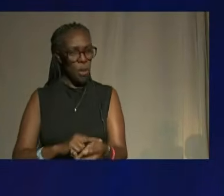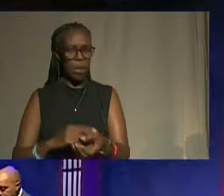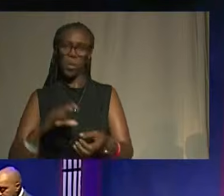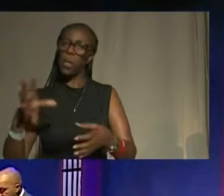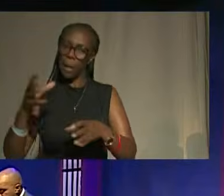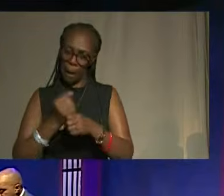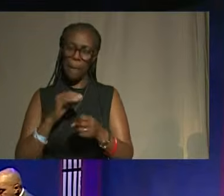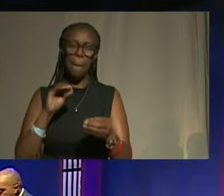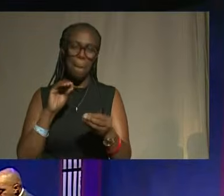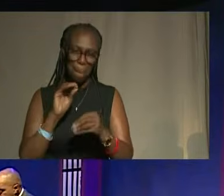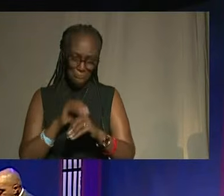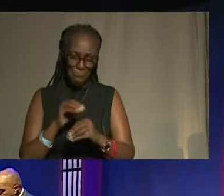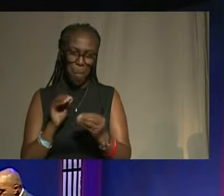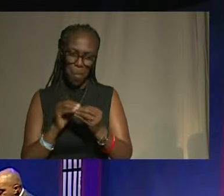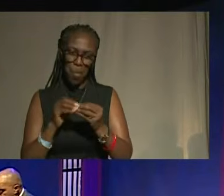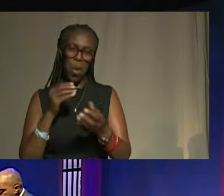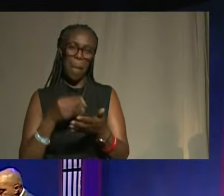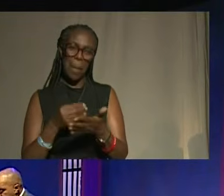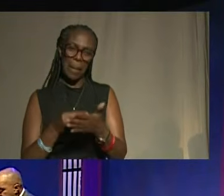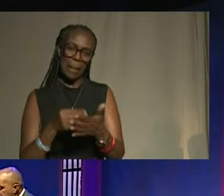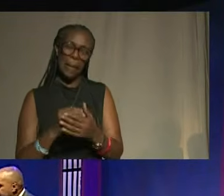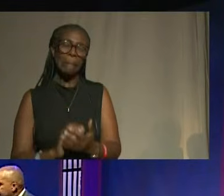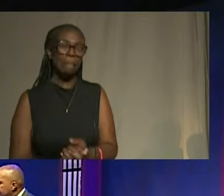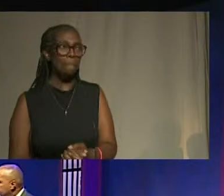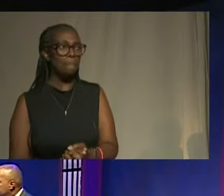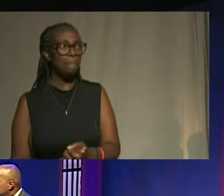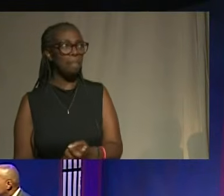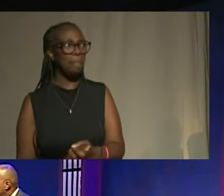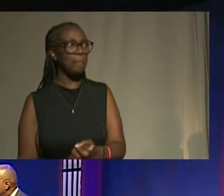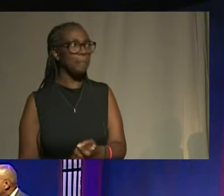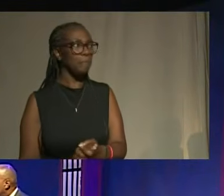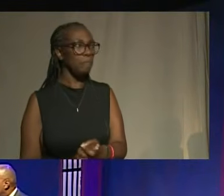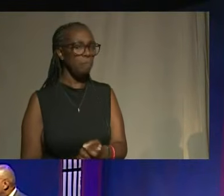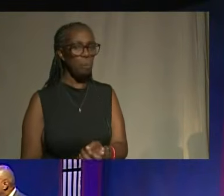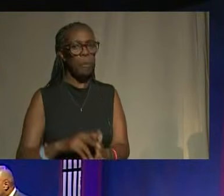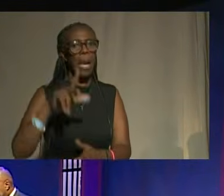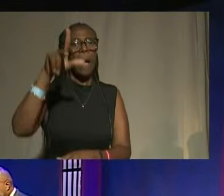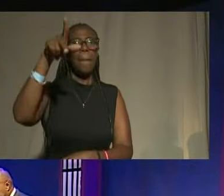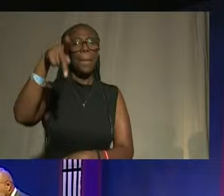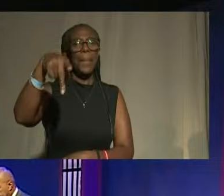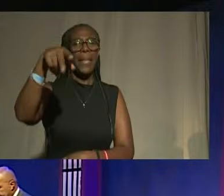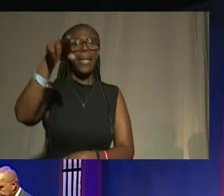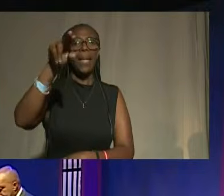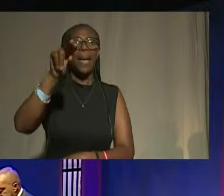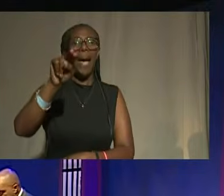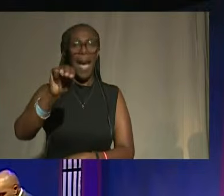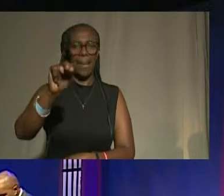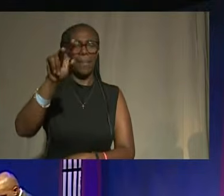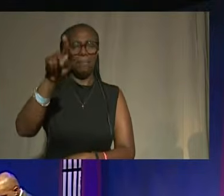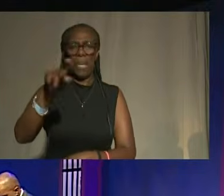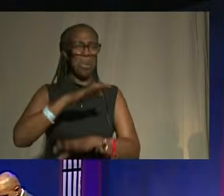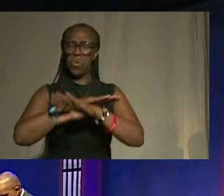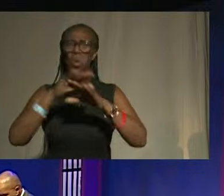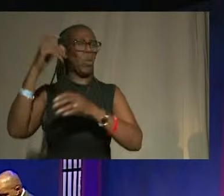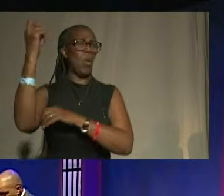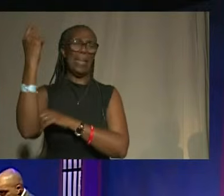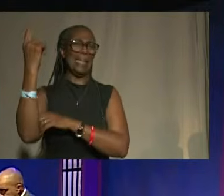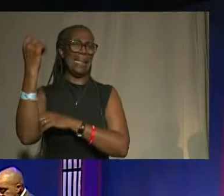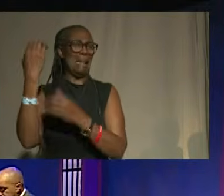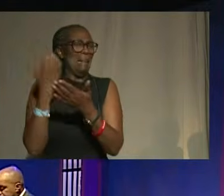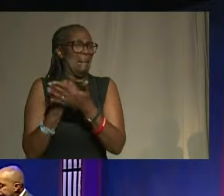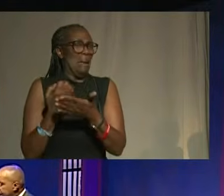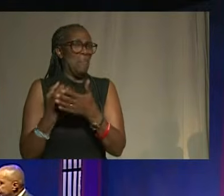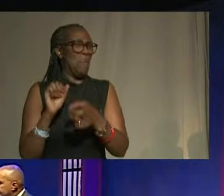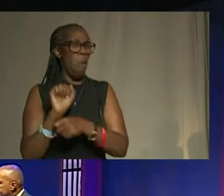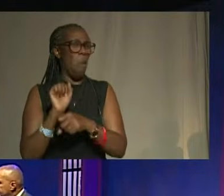Robinson. Team JLP. The PNP does not understand how the economy works. First of all, they talk about our performance.